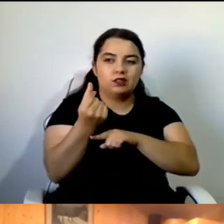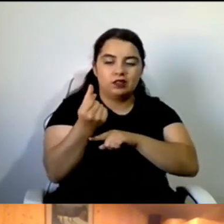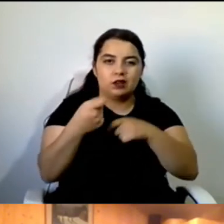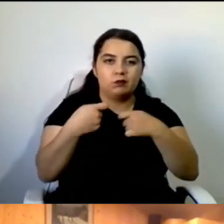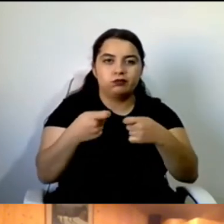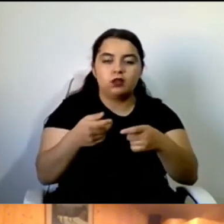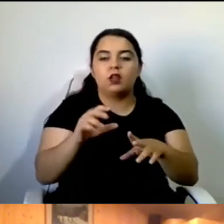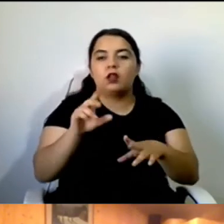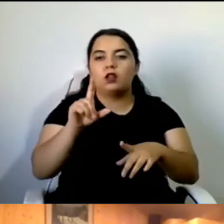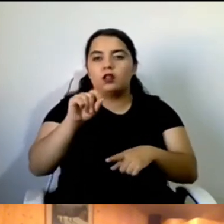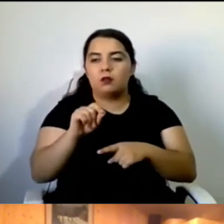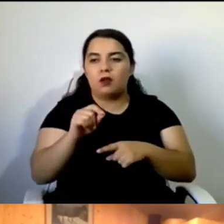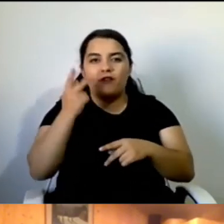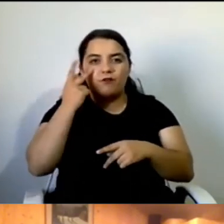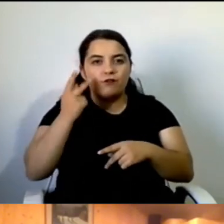like that.